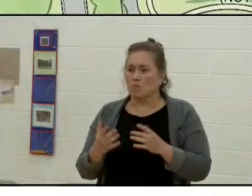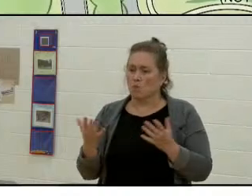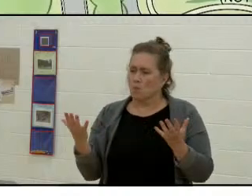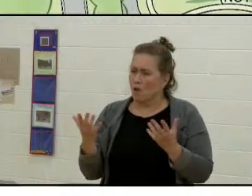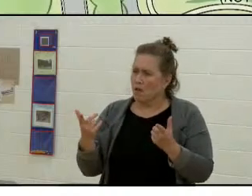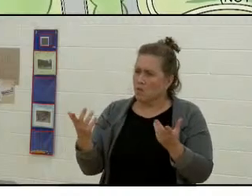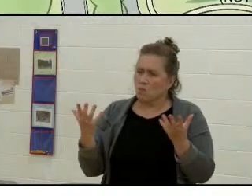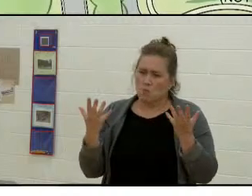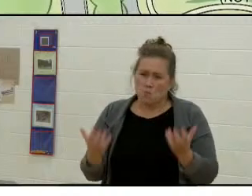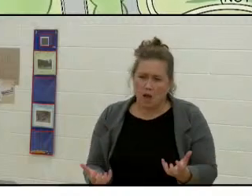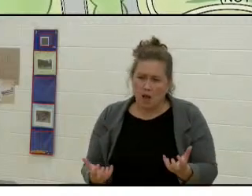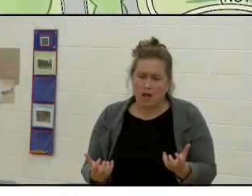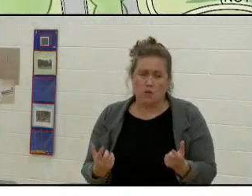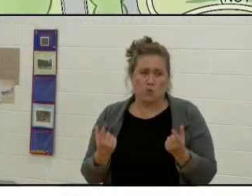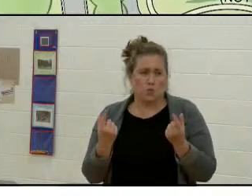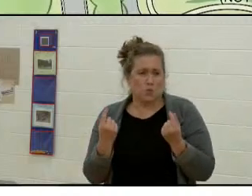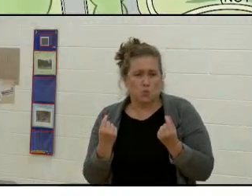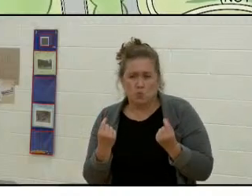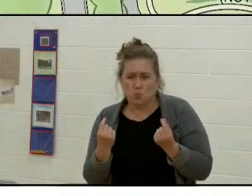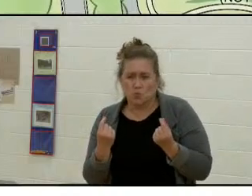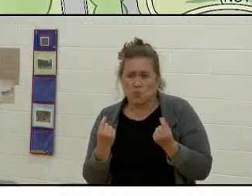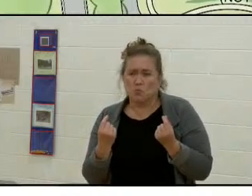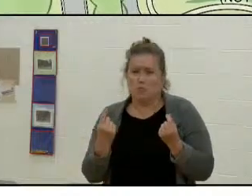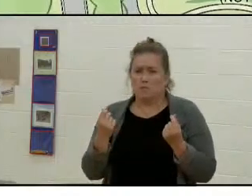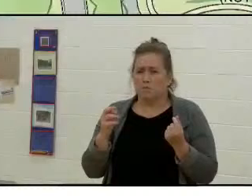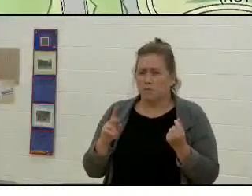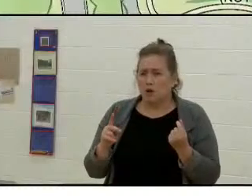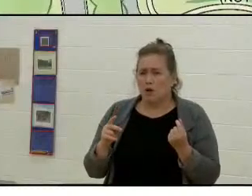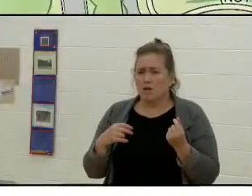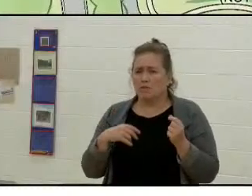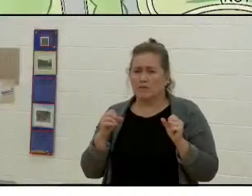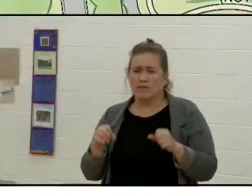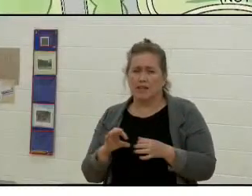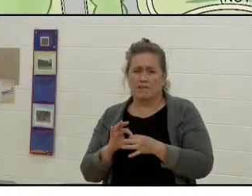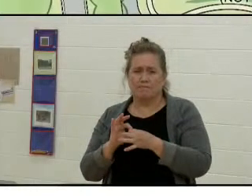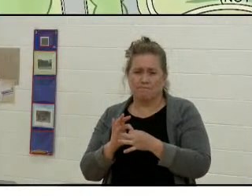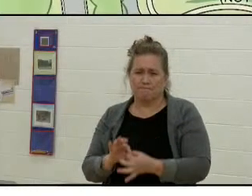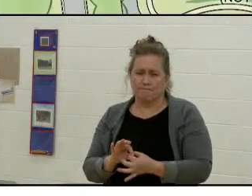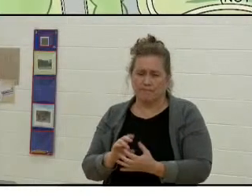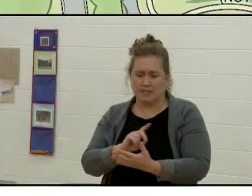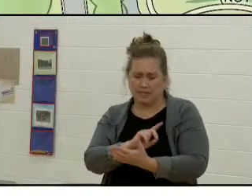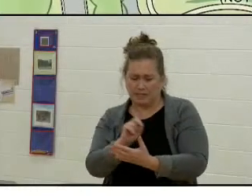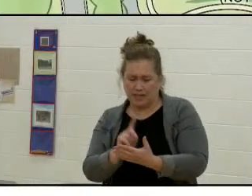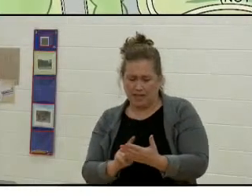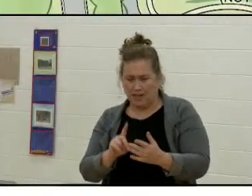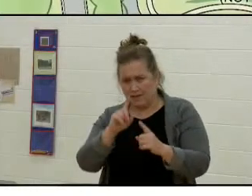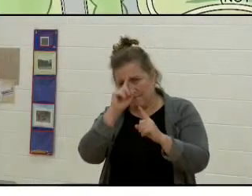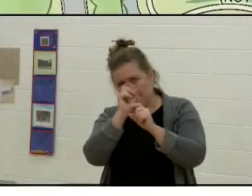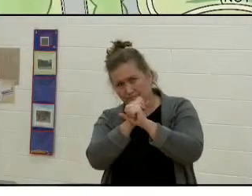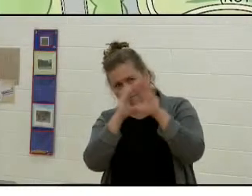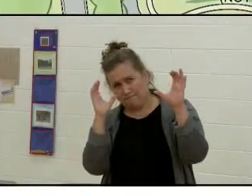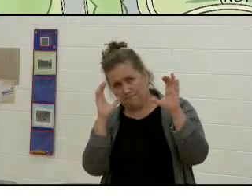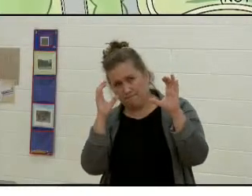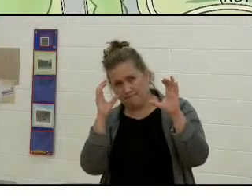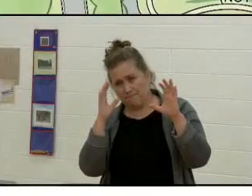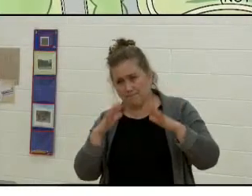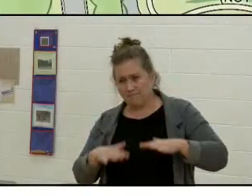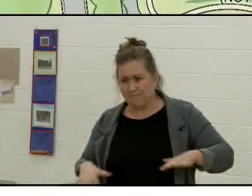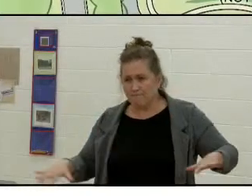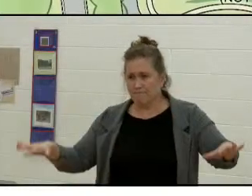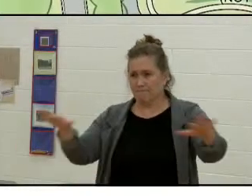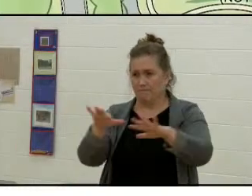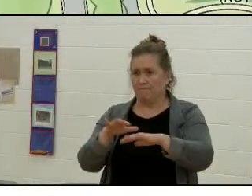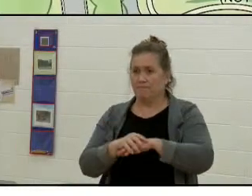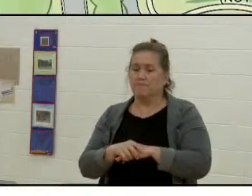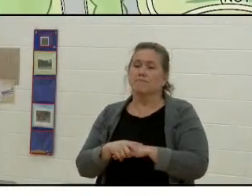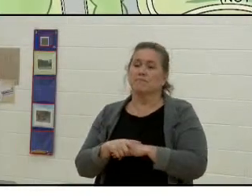facilities, so that we can really incorporate those into the design of the site. And so a couple of the ways that